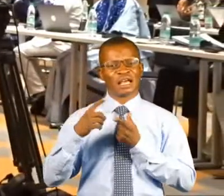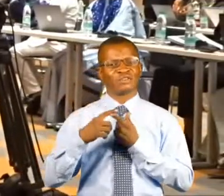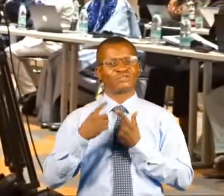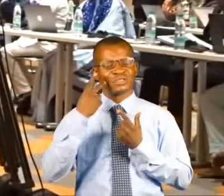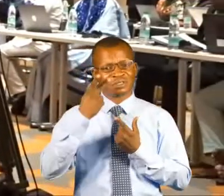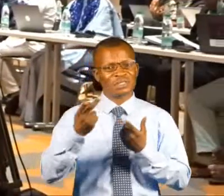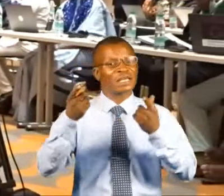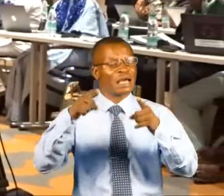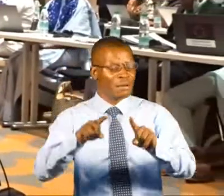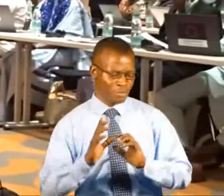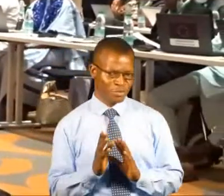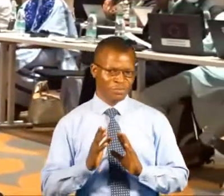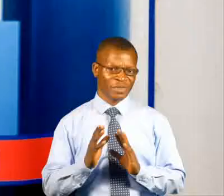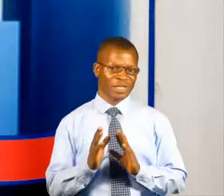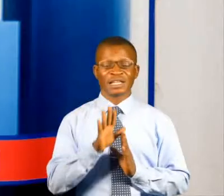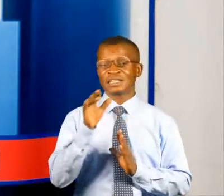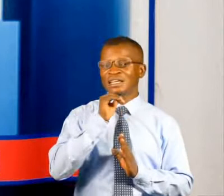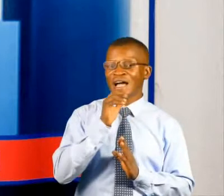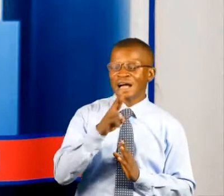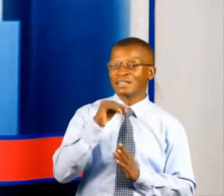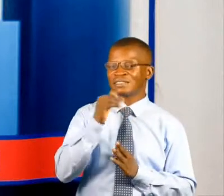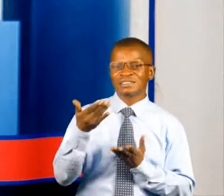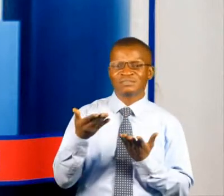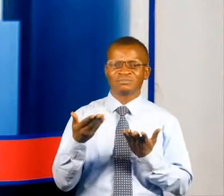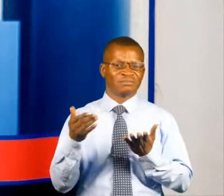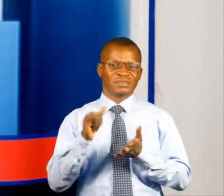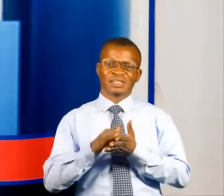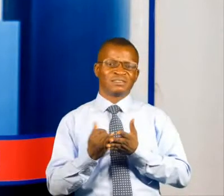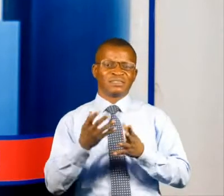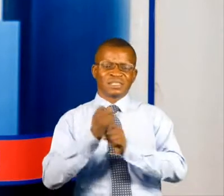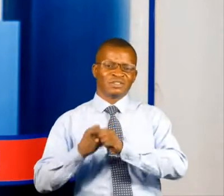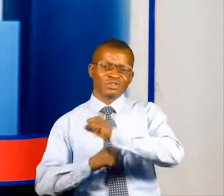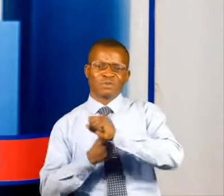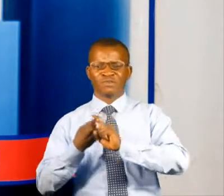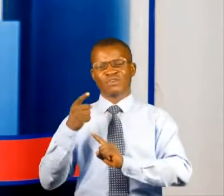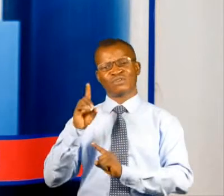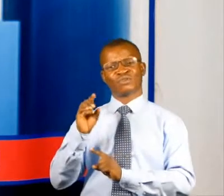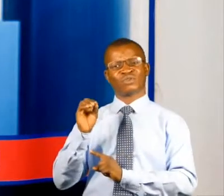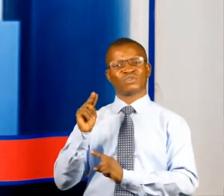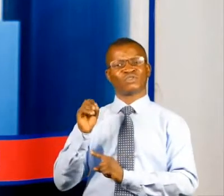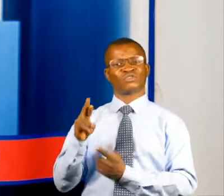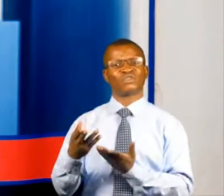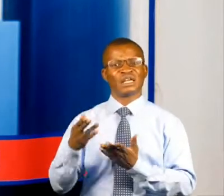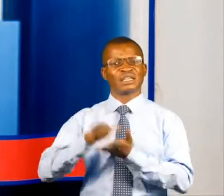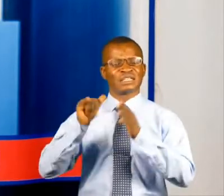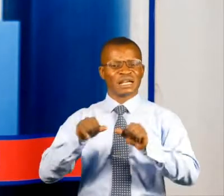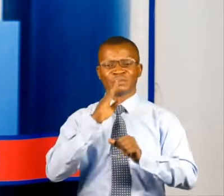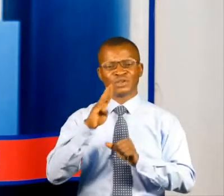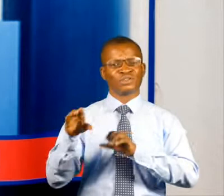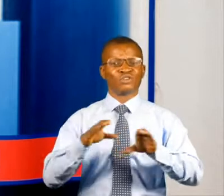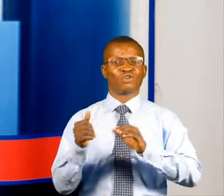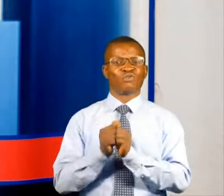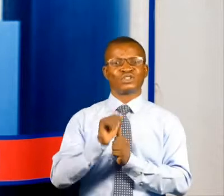things that we would like to see realized. But these are not things that support you will get from donors. These are things